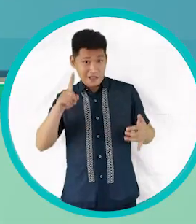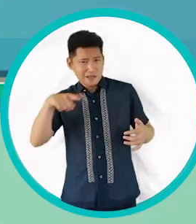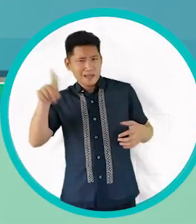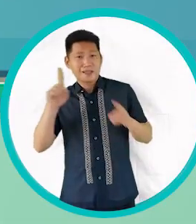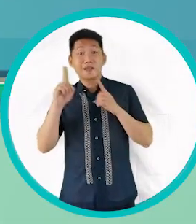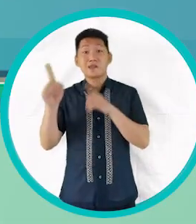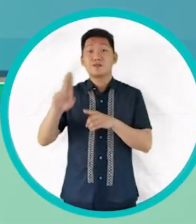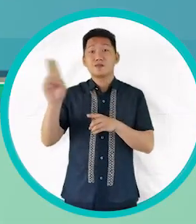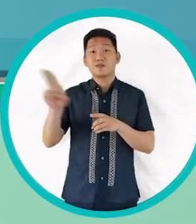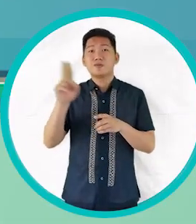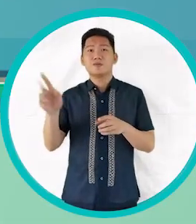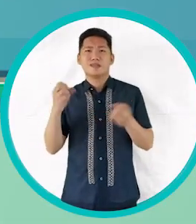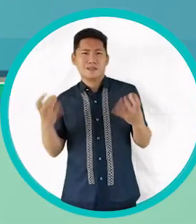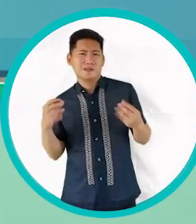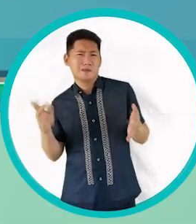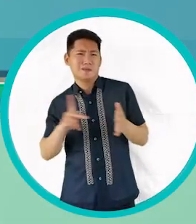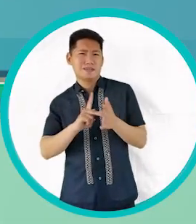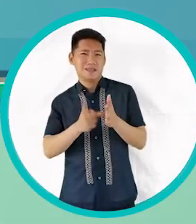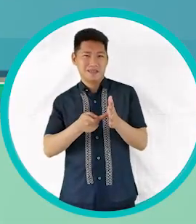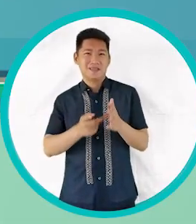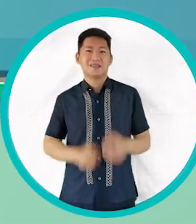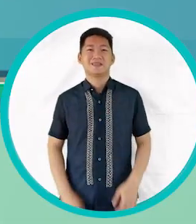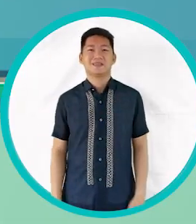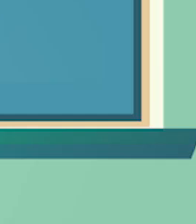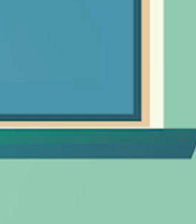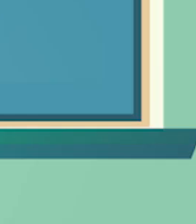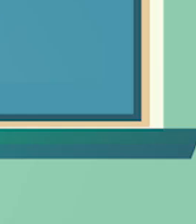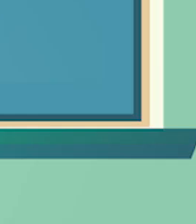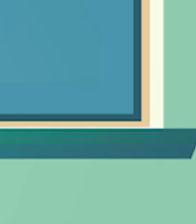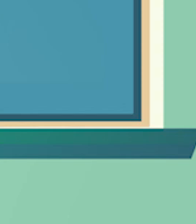Now, check your answer using the score key.